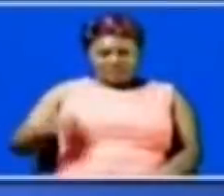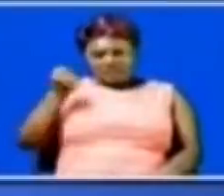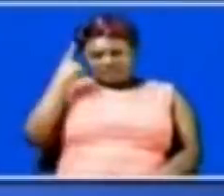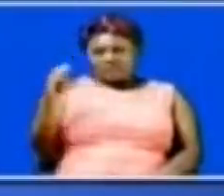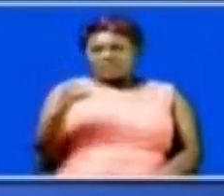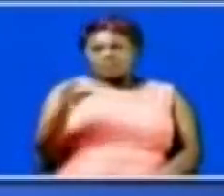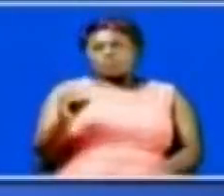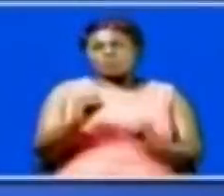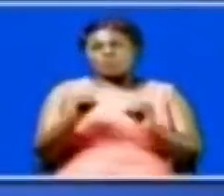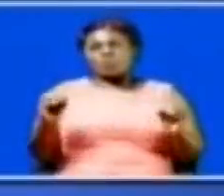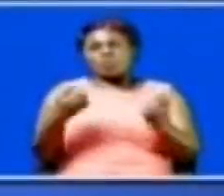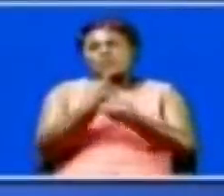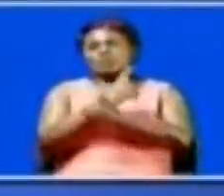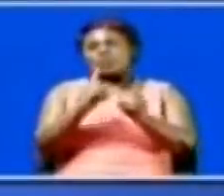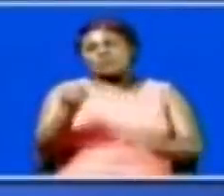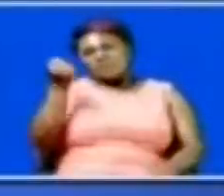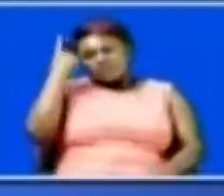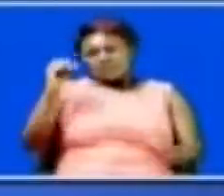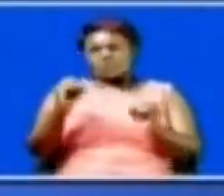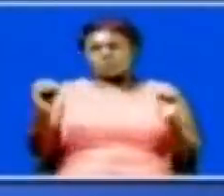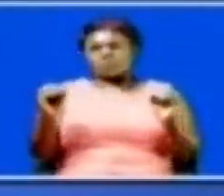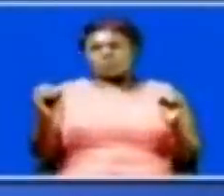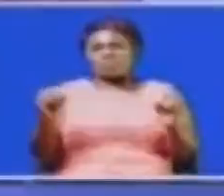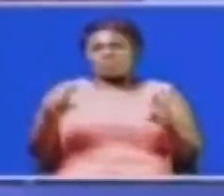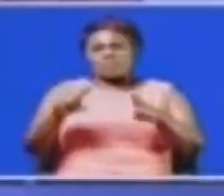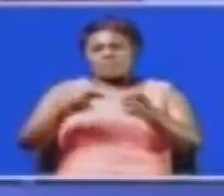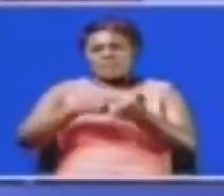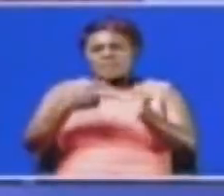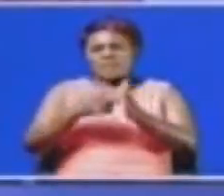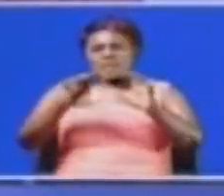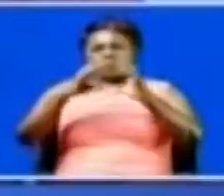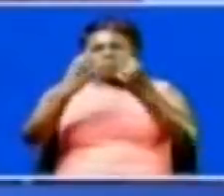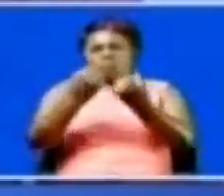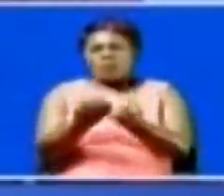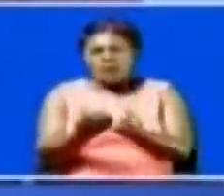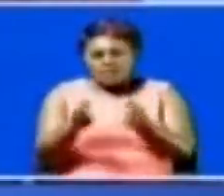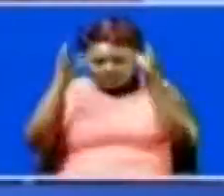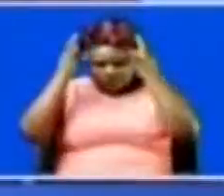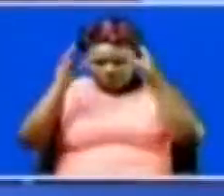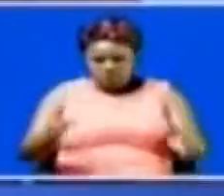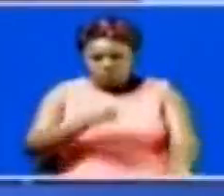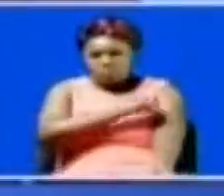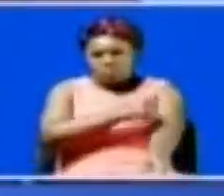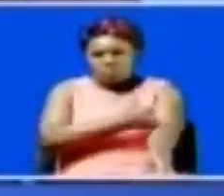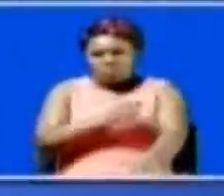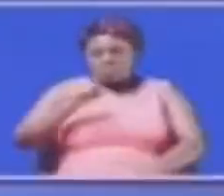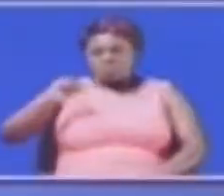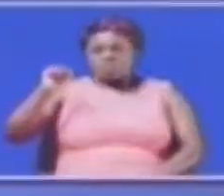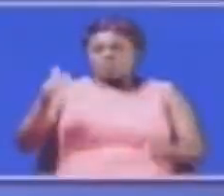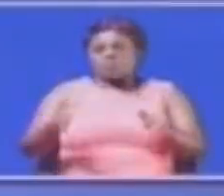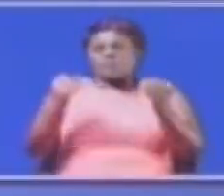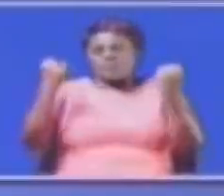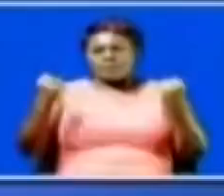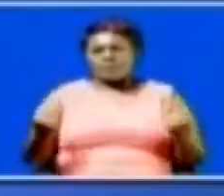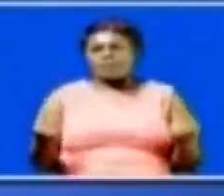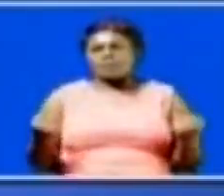the other is democracy. And it makes global decision based on its authoritarian sort of political model, and that's coming unstuck.